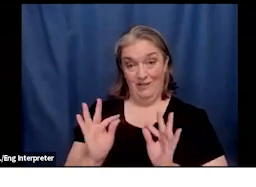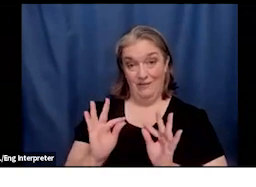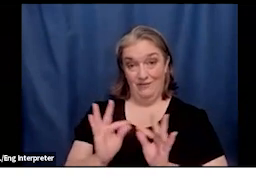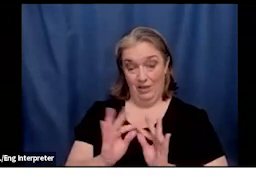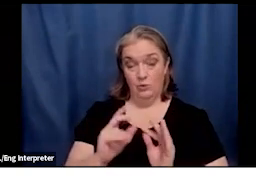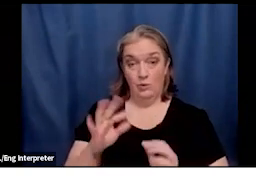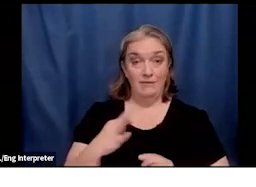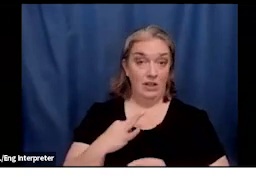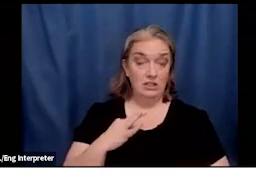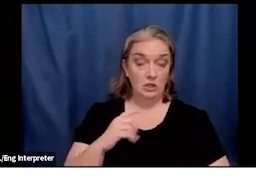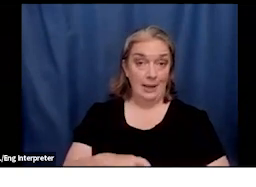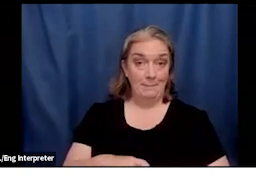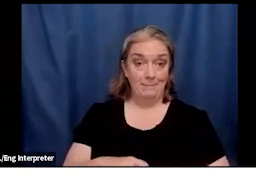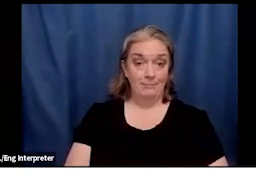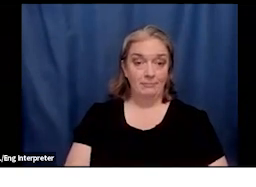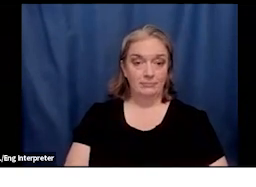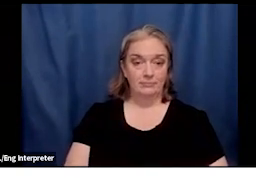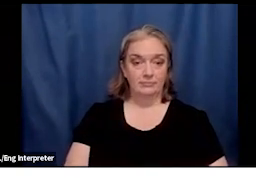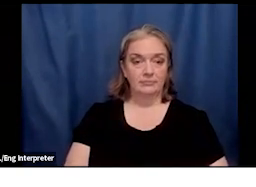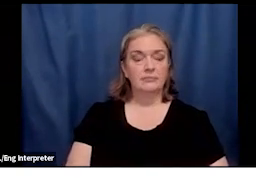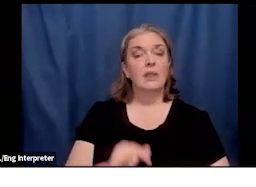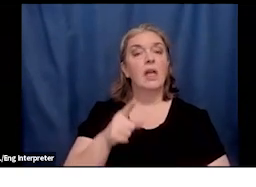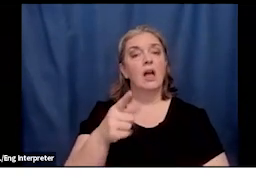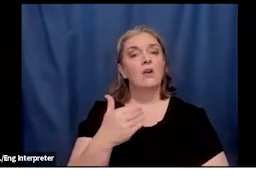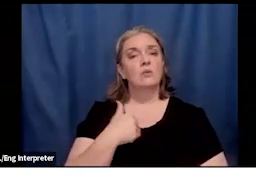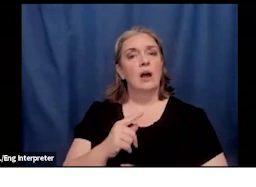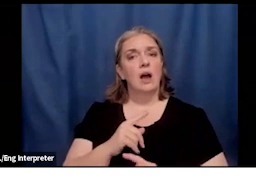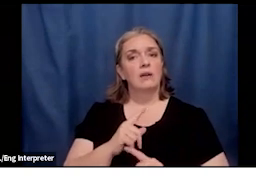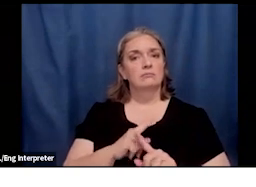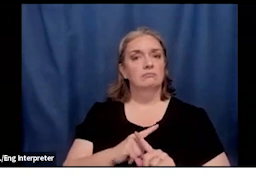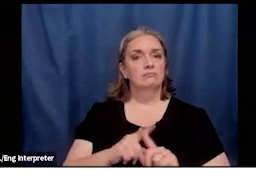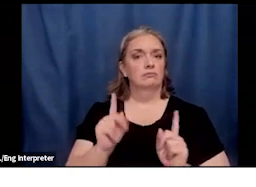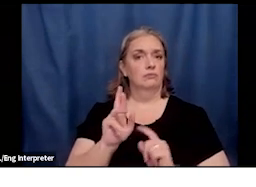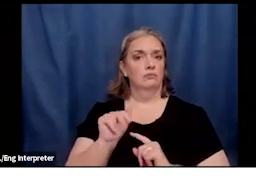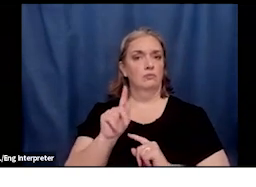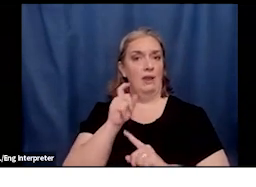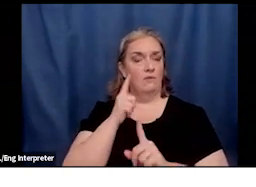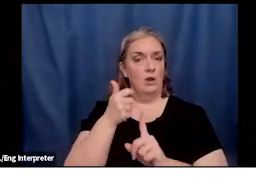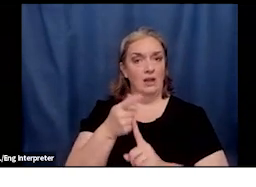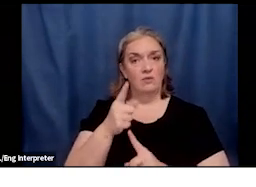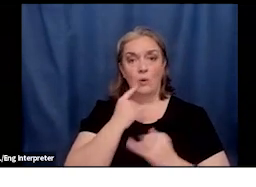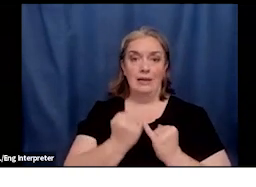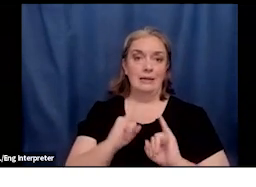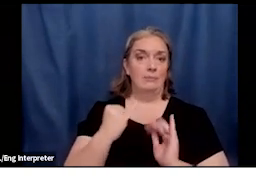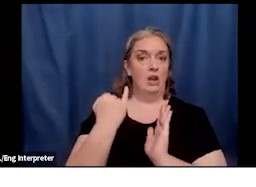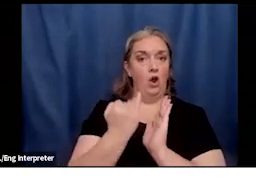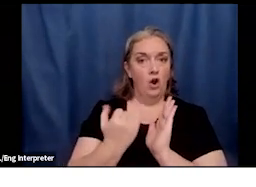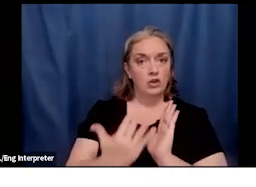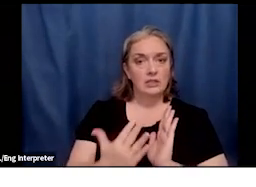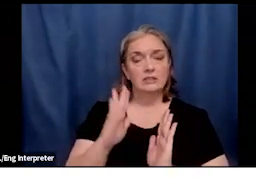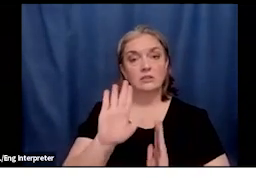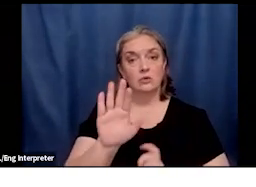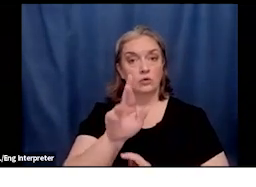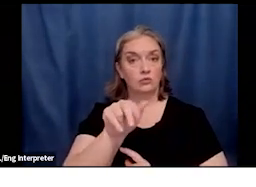time. If you have a rate that you use for yourself, if you're an independent artist trying to fund a project and your rate